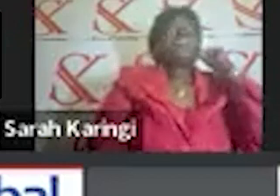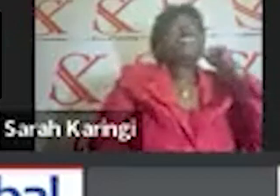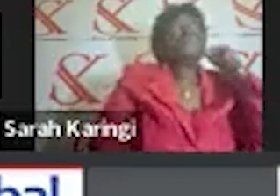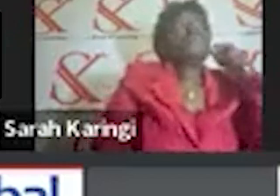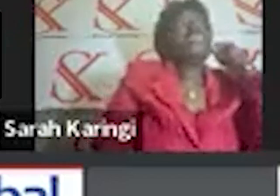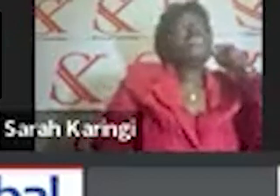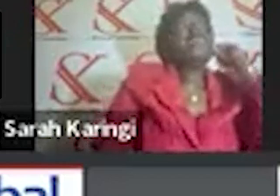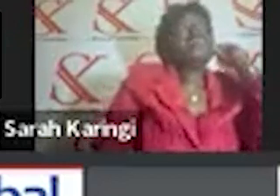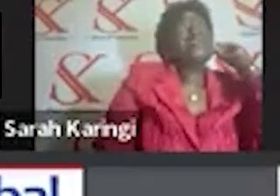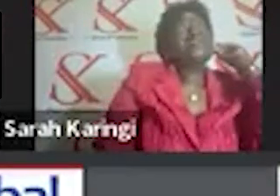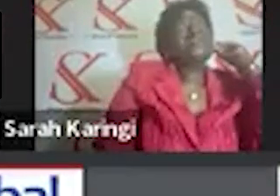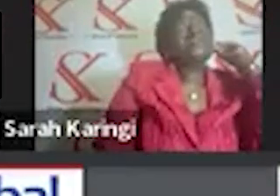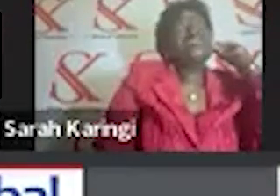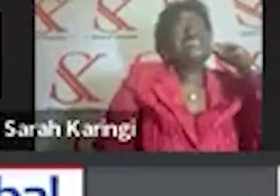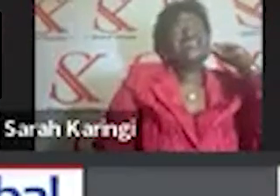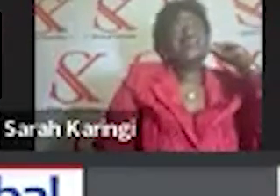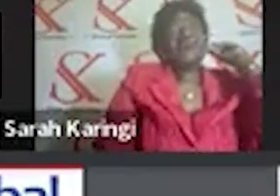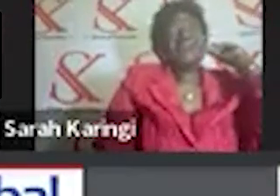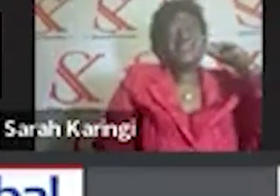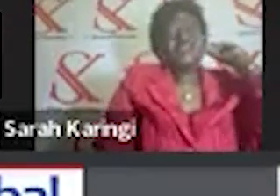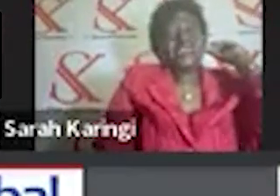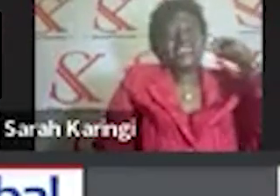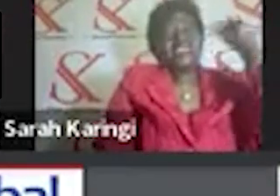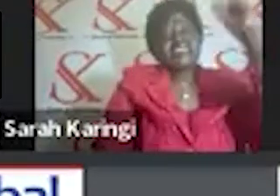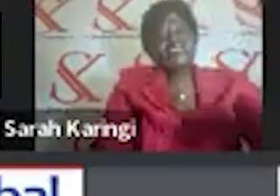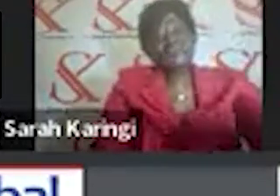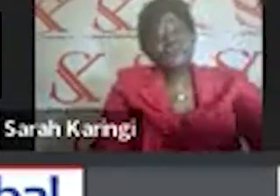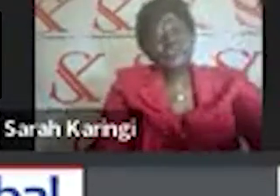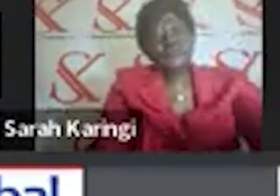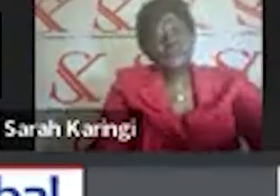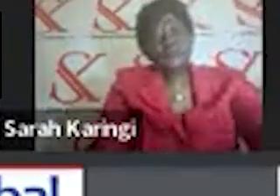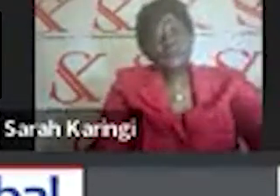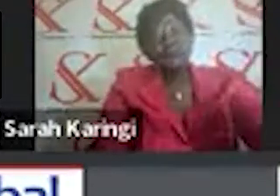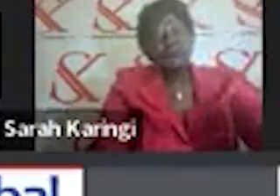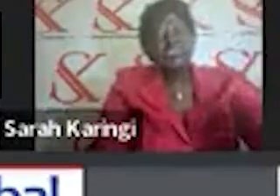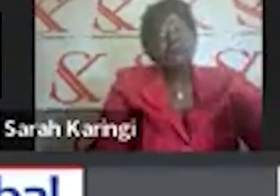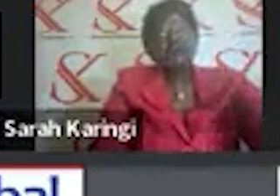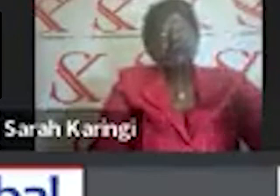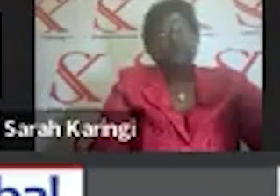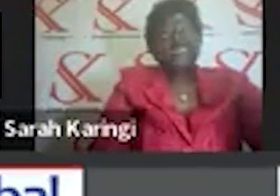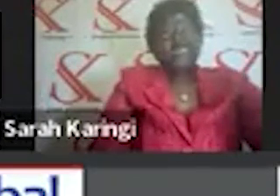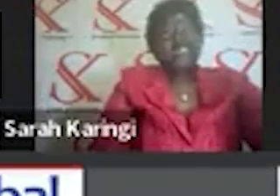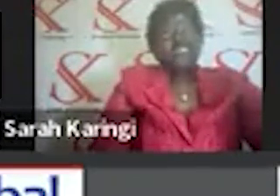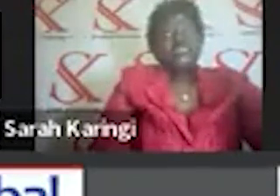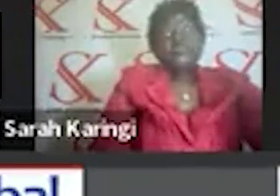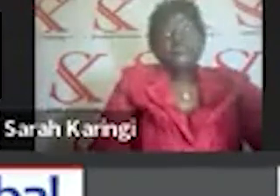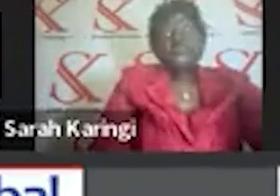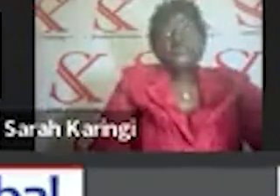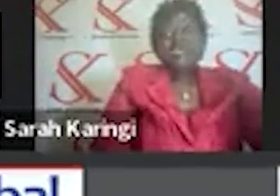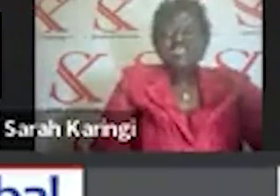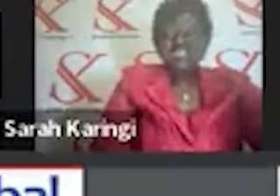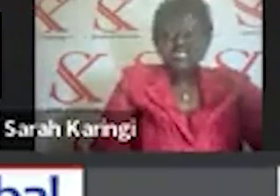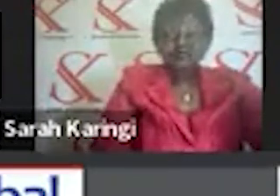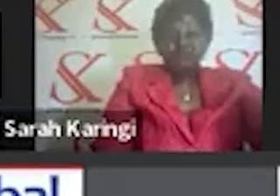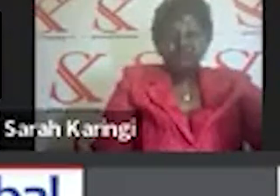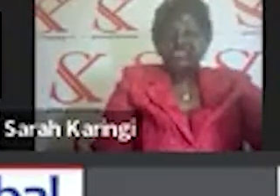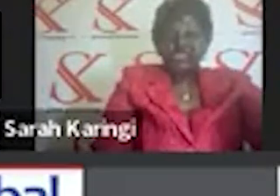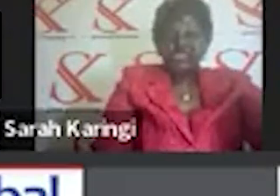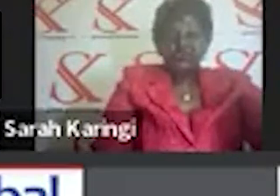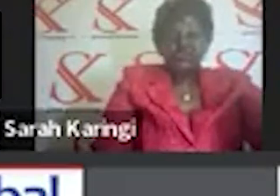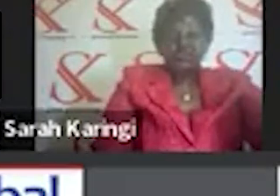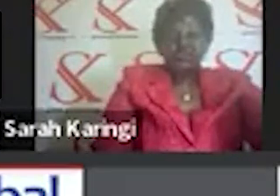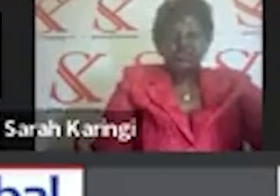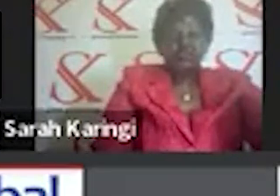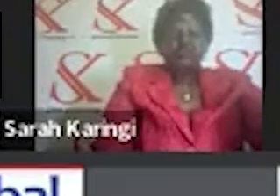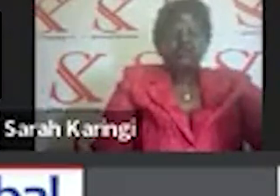course, we know there are so many things that, of course, that make us not to be able to succeed or to achieve our